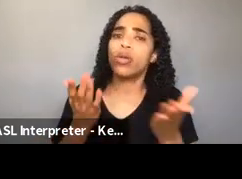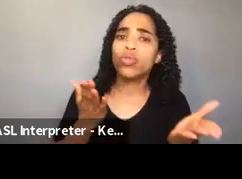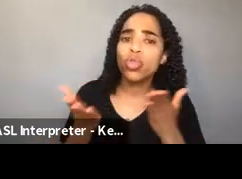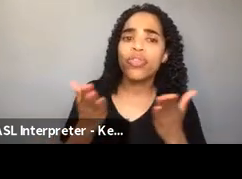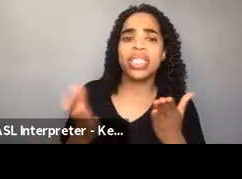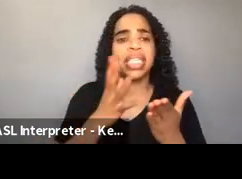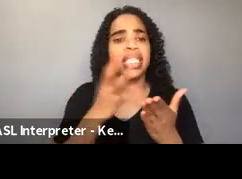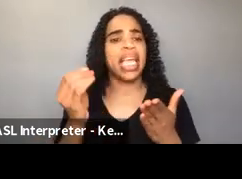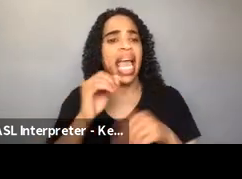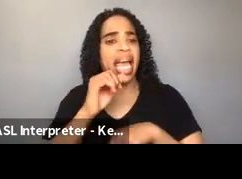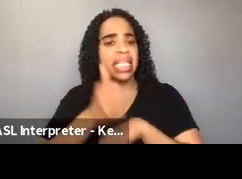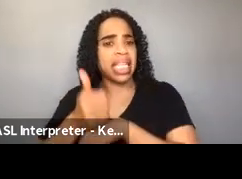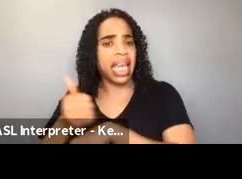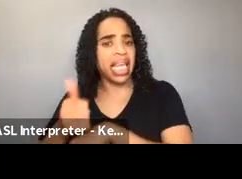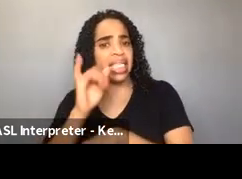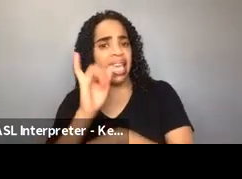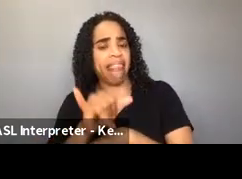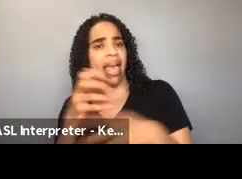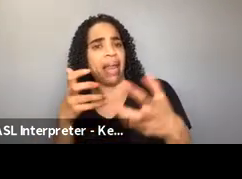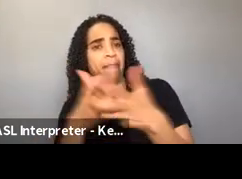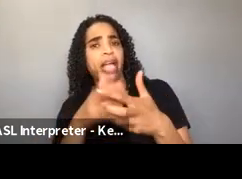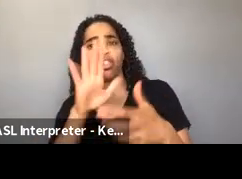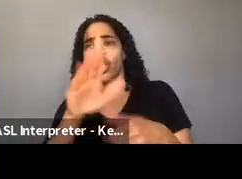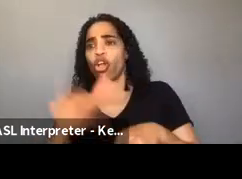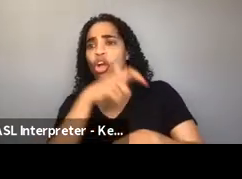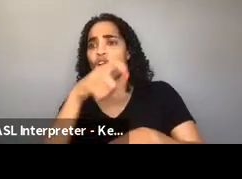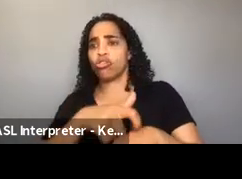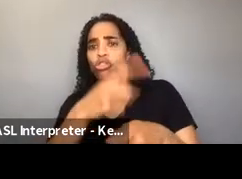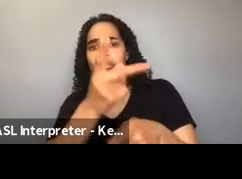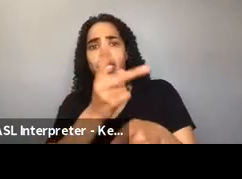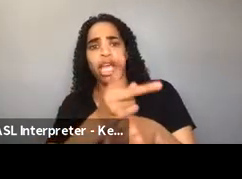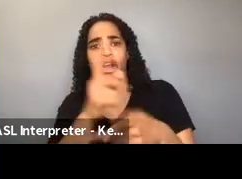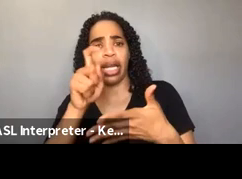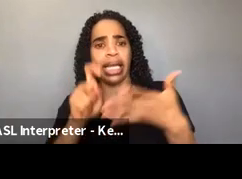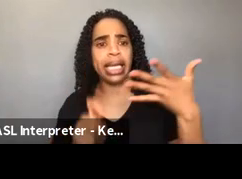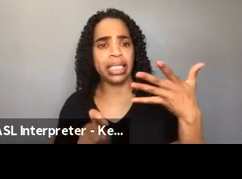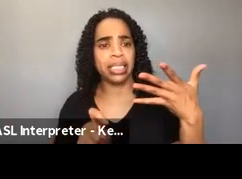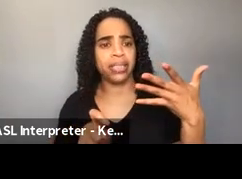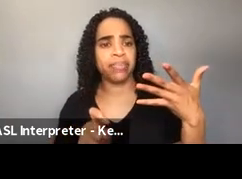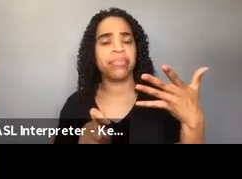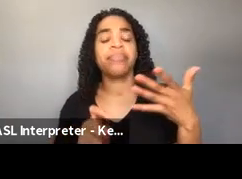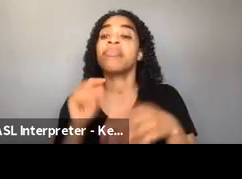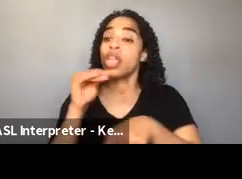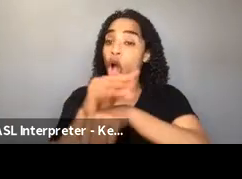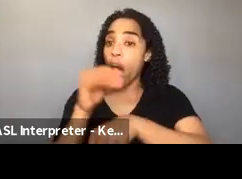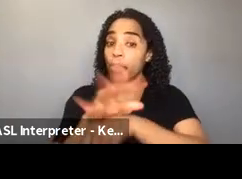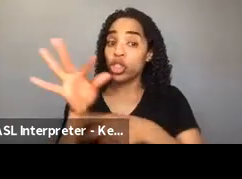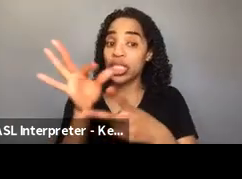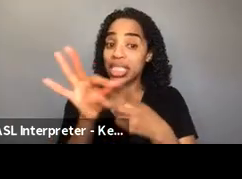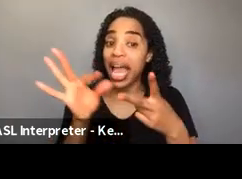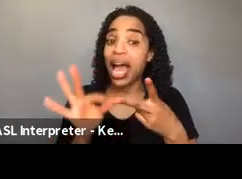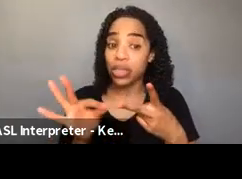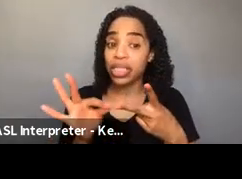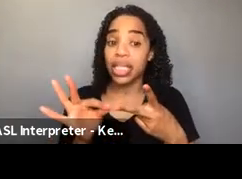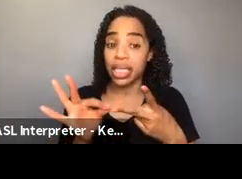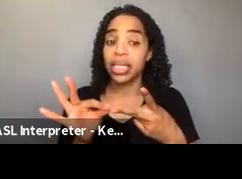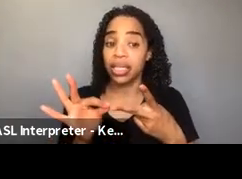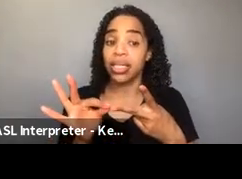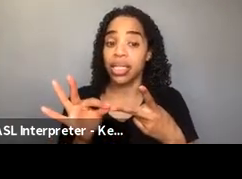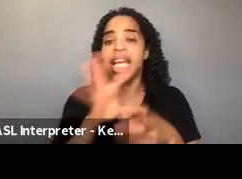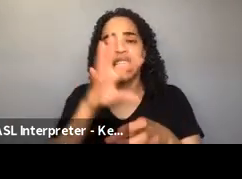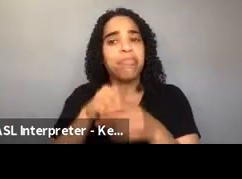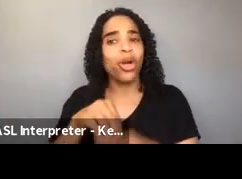which best meet their long-term care needs. Options counseling is a natural extension of the